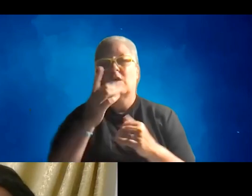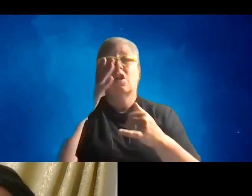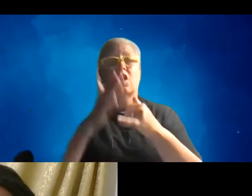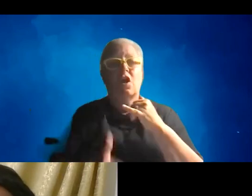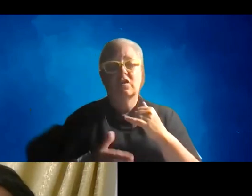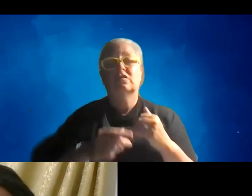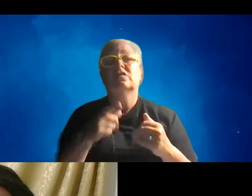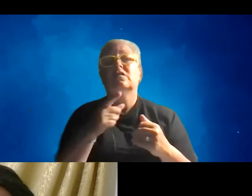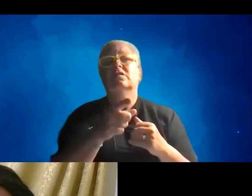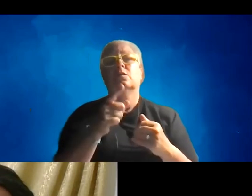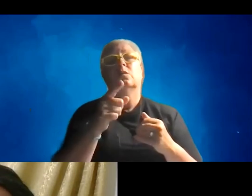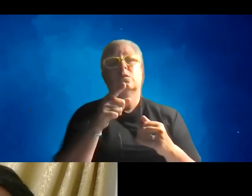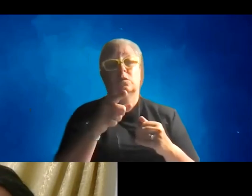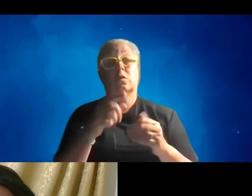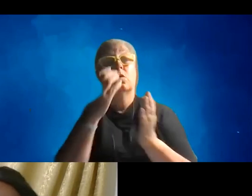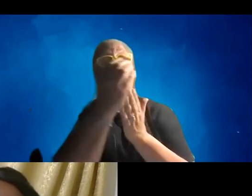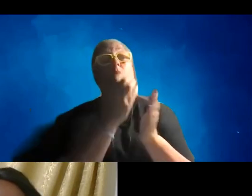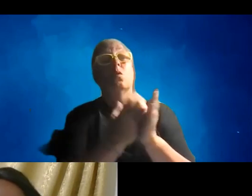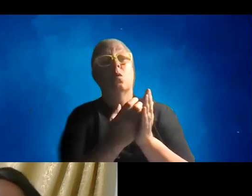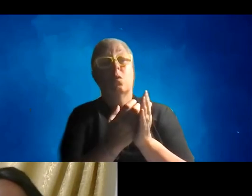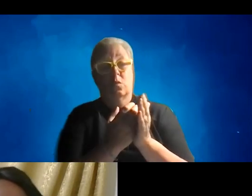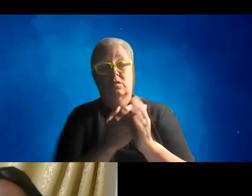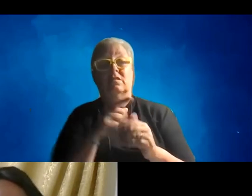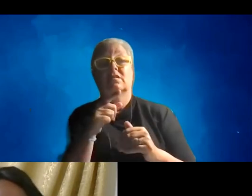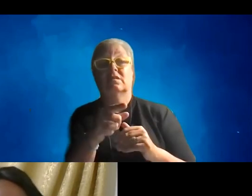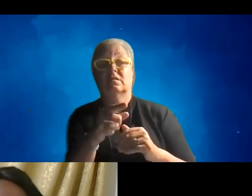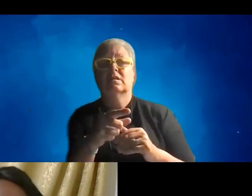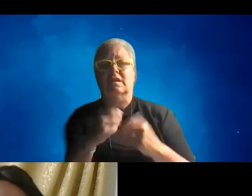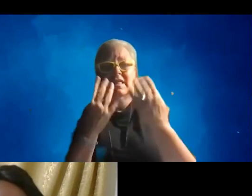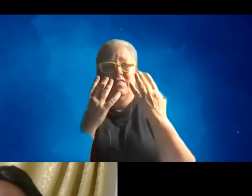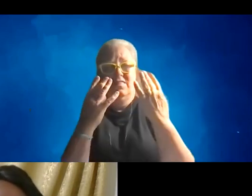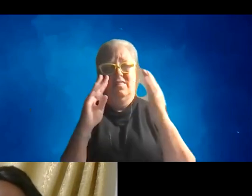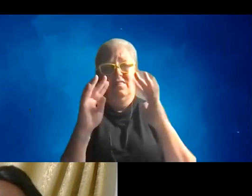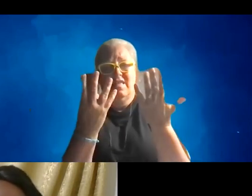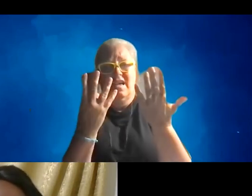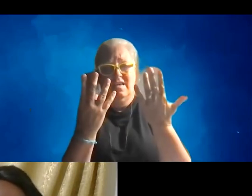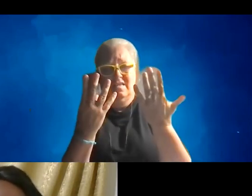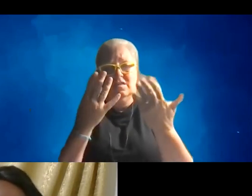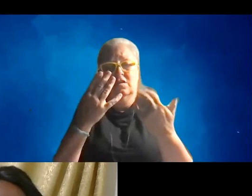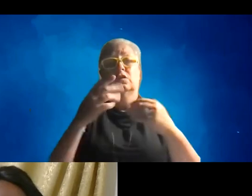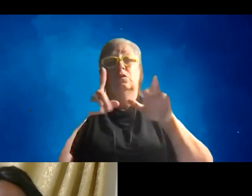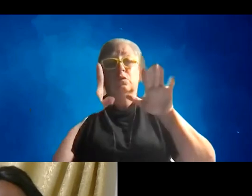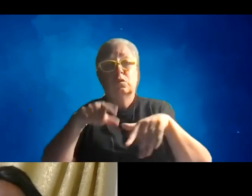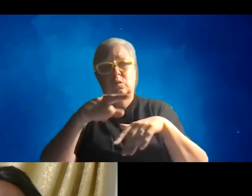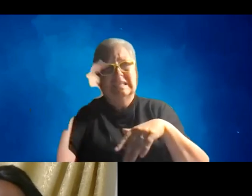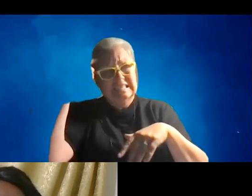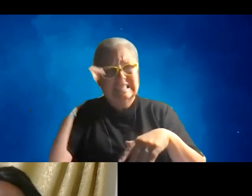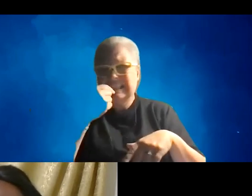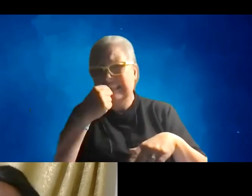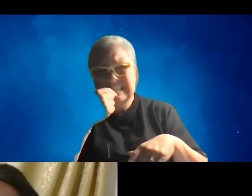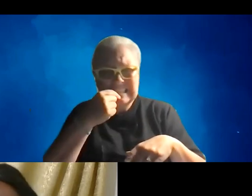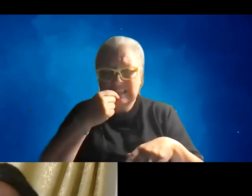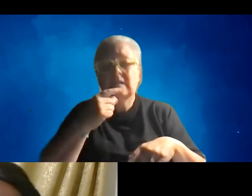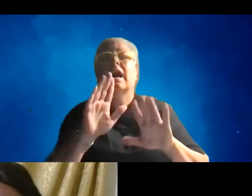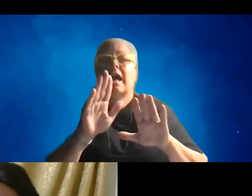The date for the coursework is the 9th of June, but if that's too difficult for you, I'm extending it to